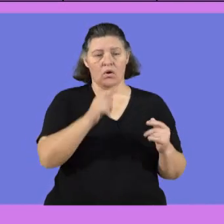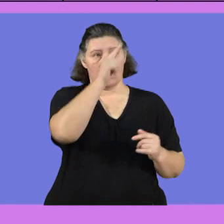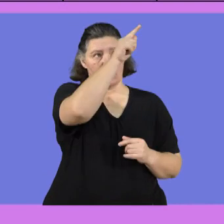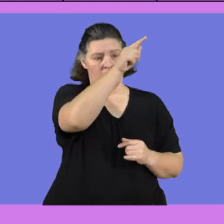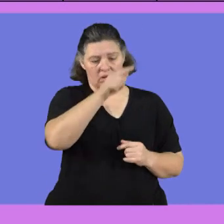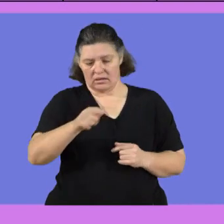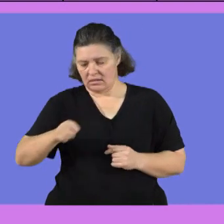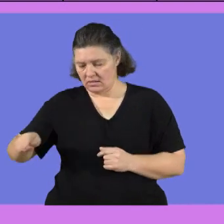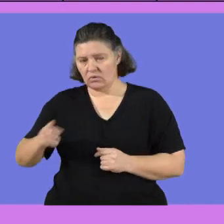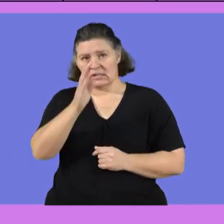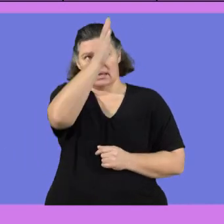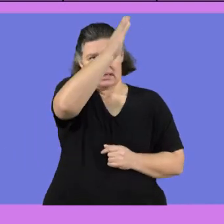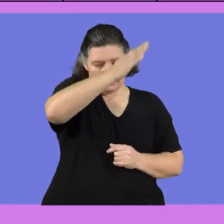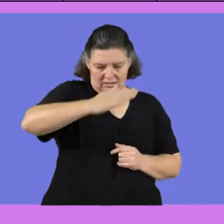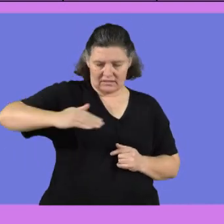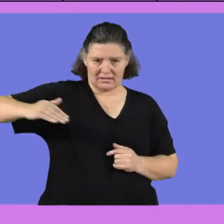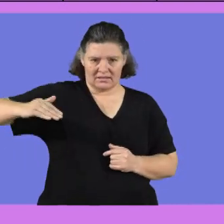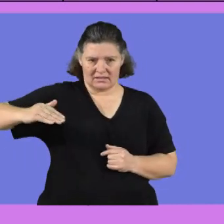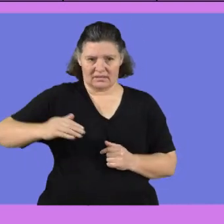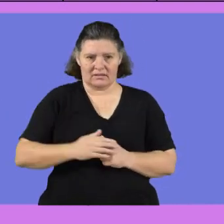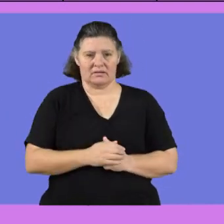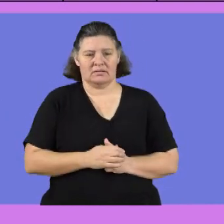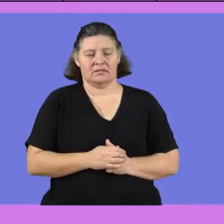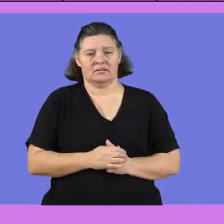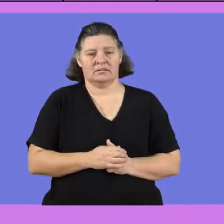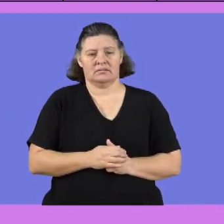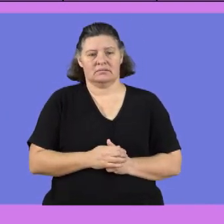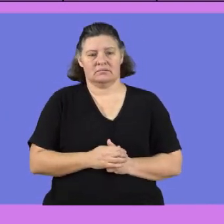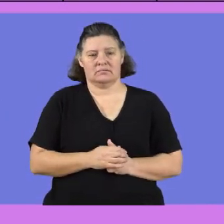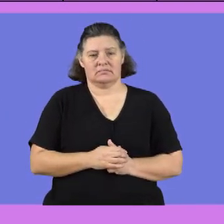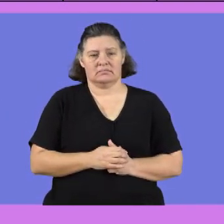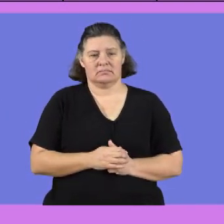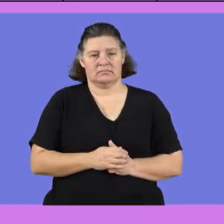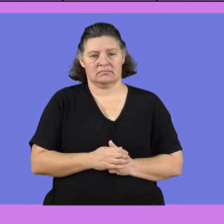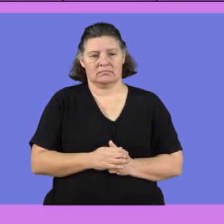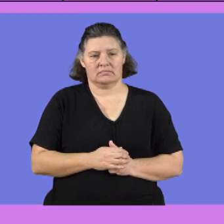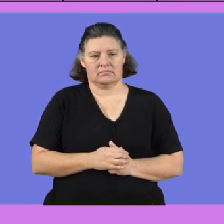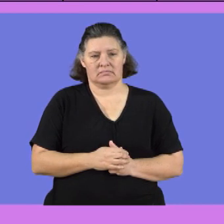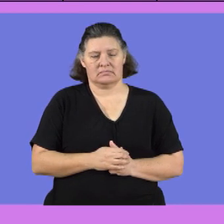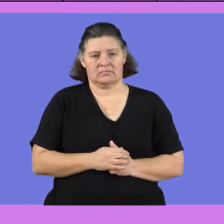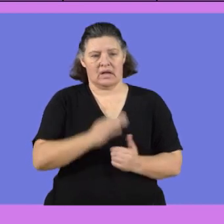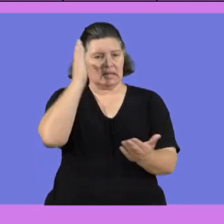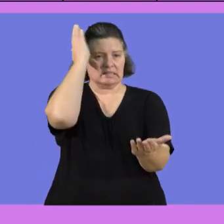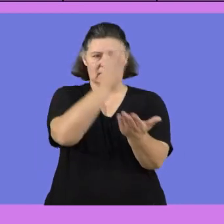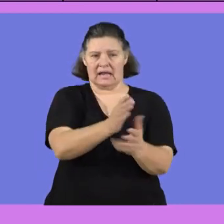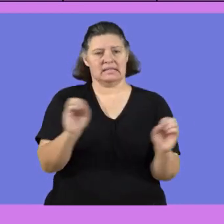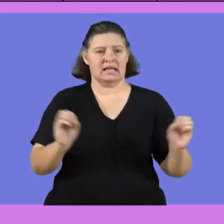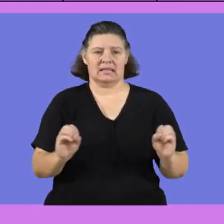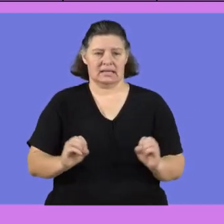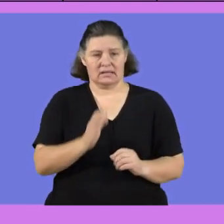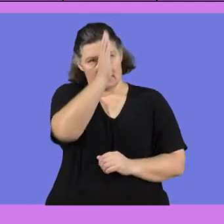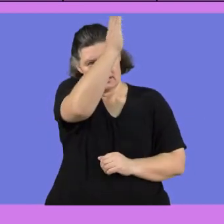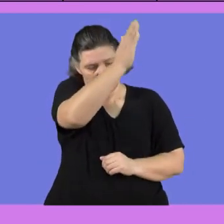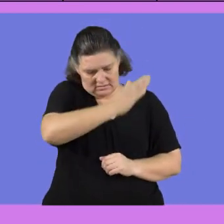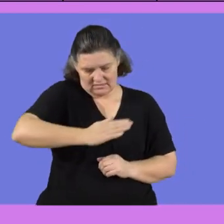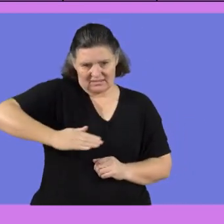Now, let us join these points. As we join the points, I hope you can see that this is no longer a